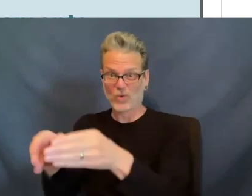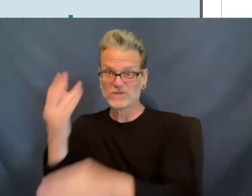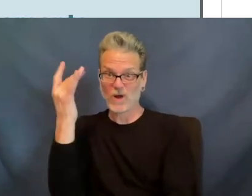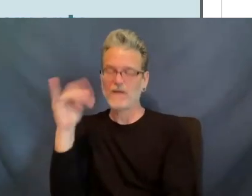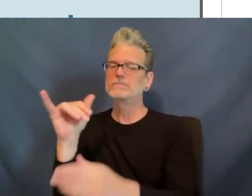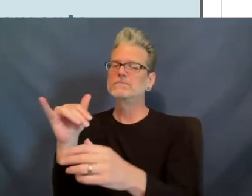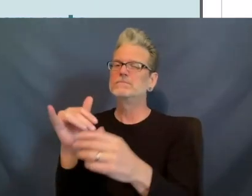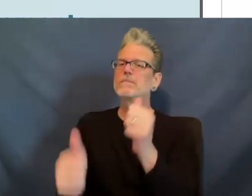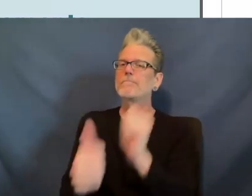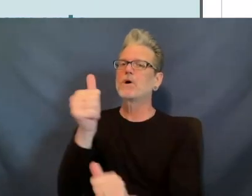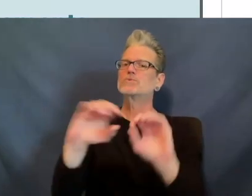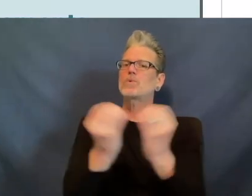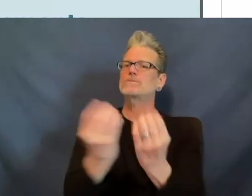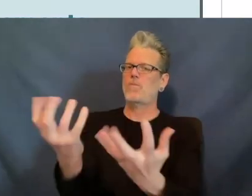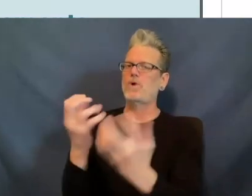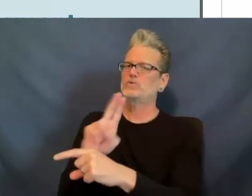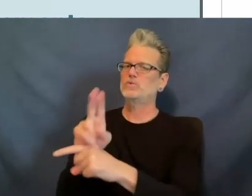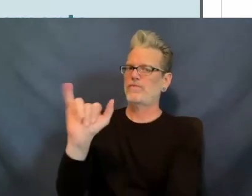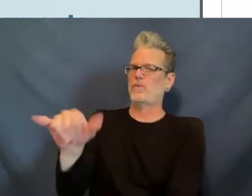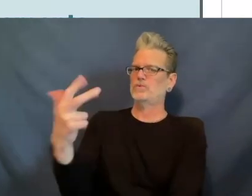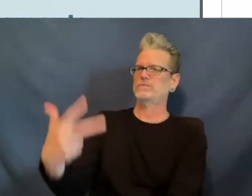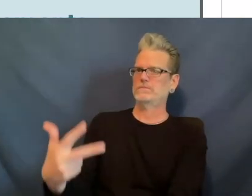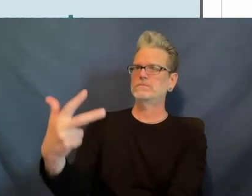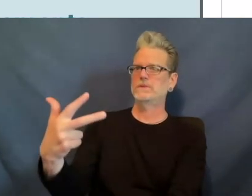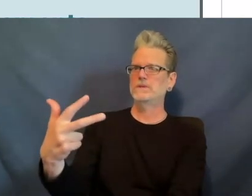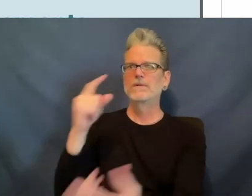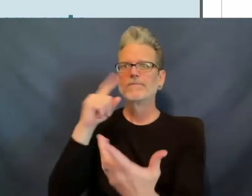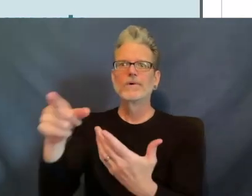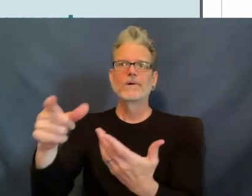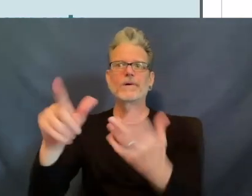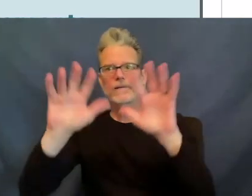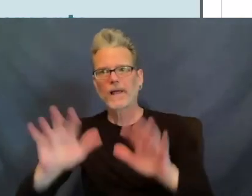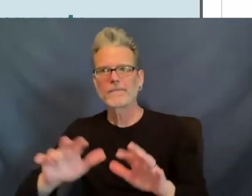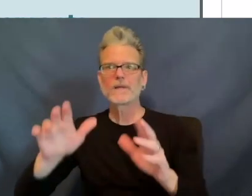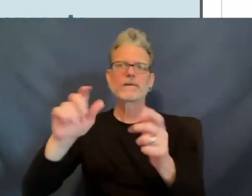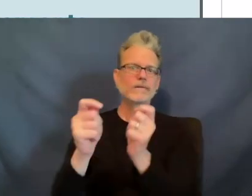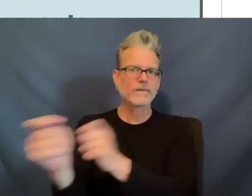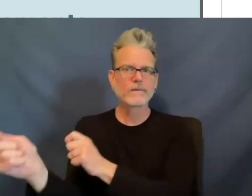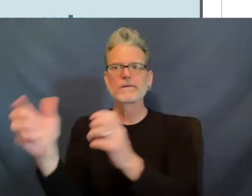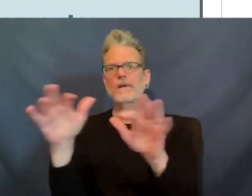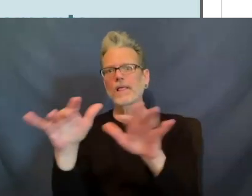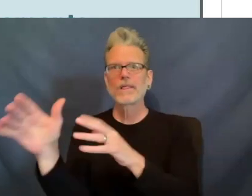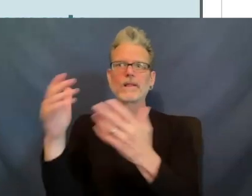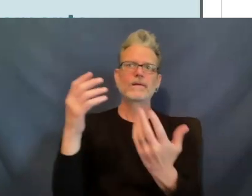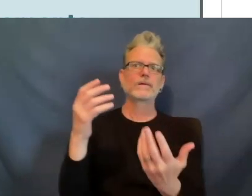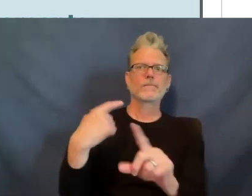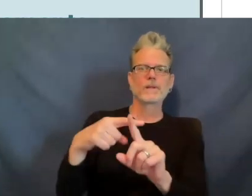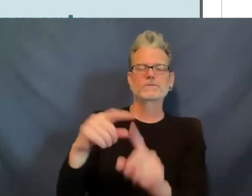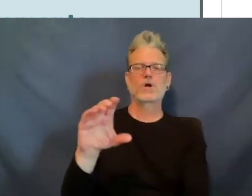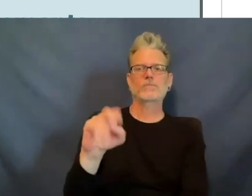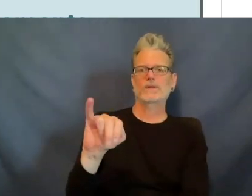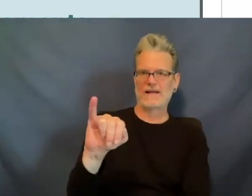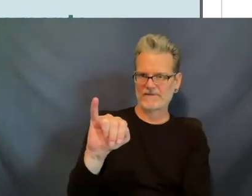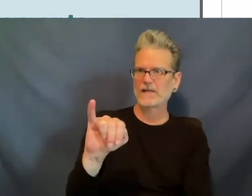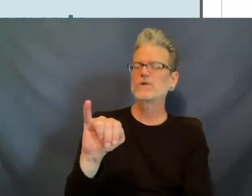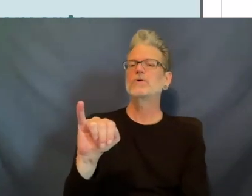restoration, wildfire resilience, climate adaptation activities, and we've heard are most relevant to our community navigators, the